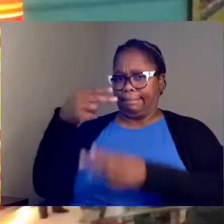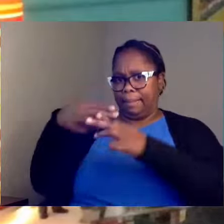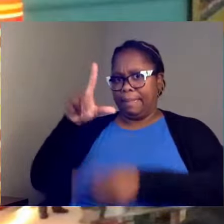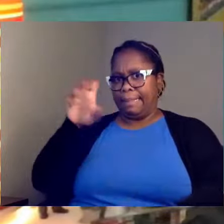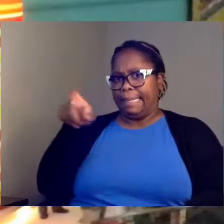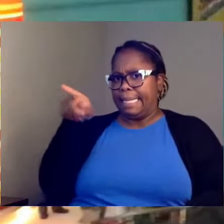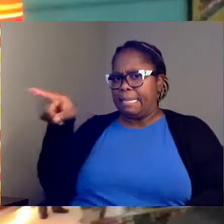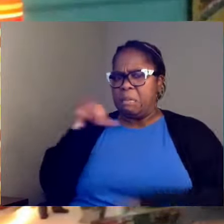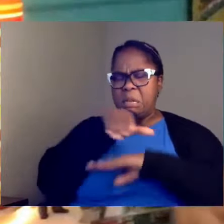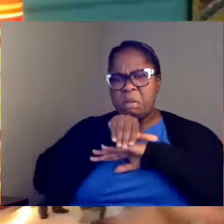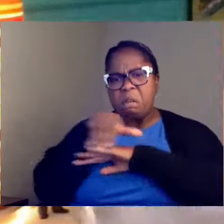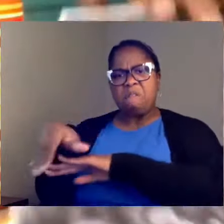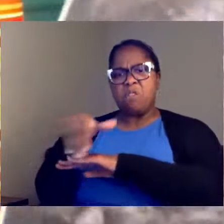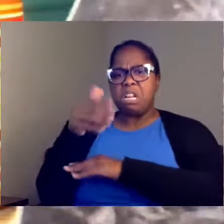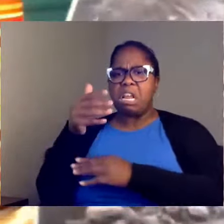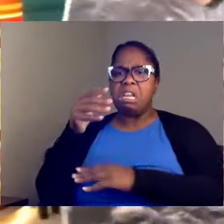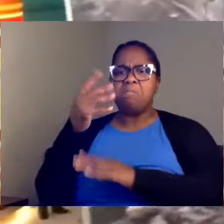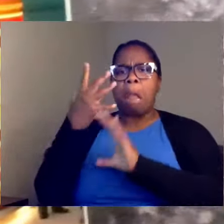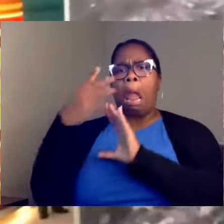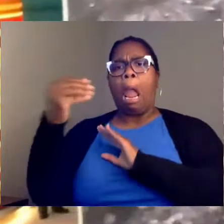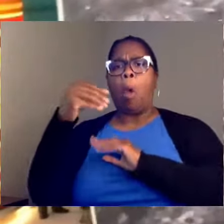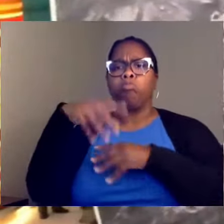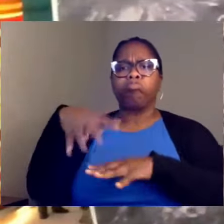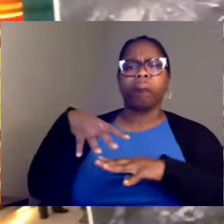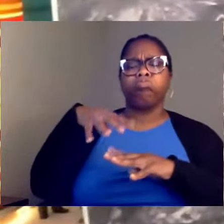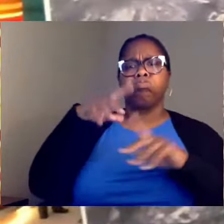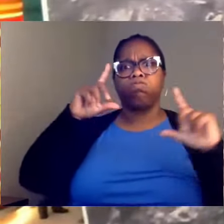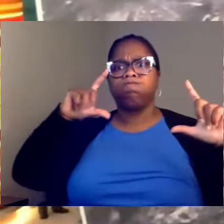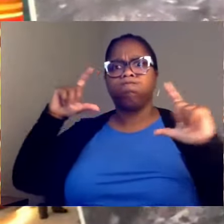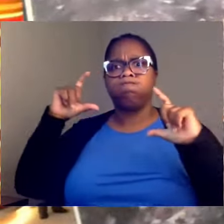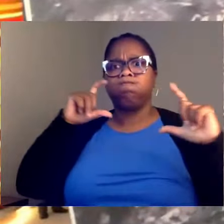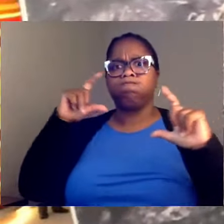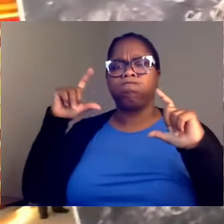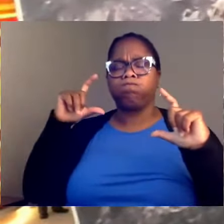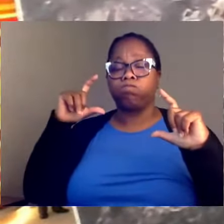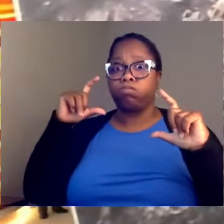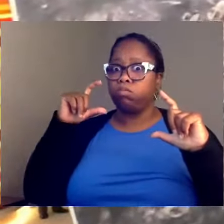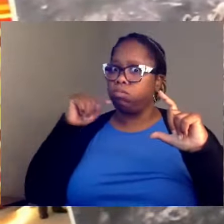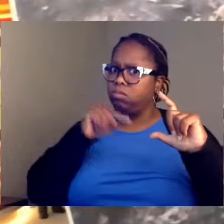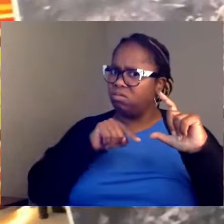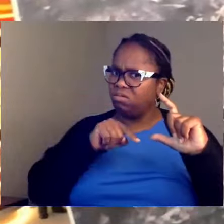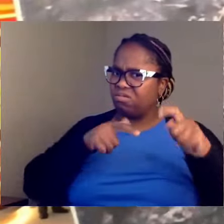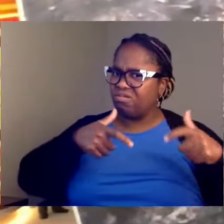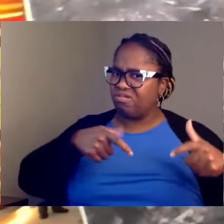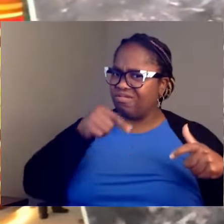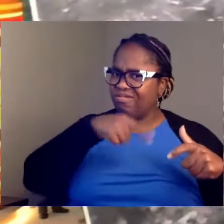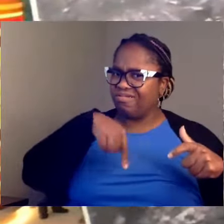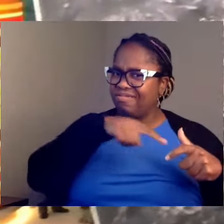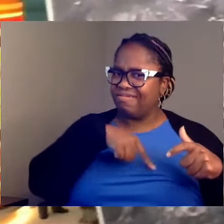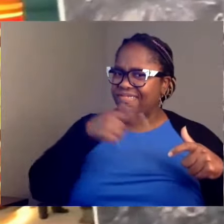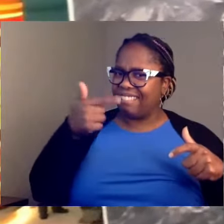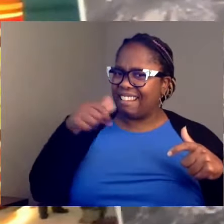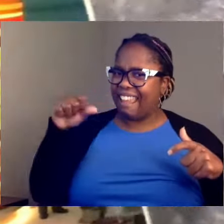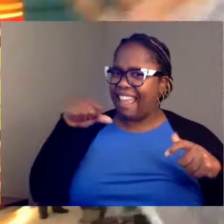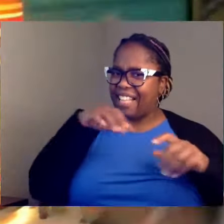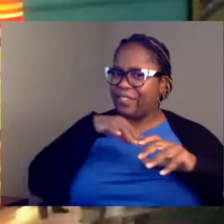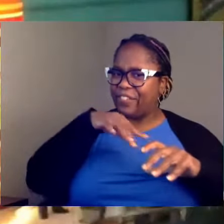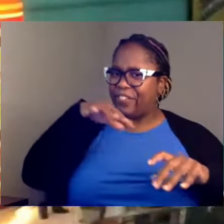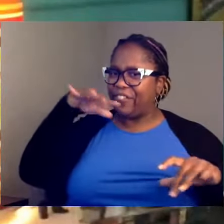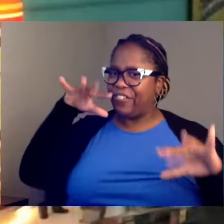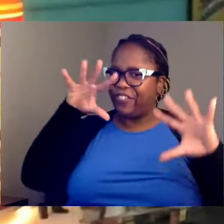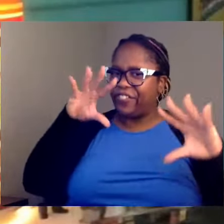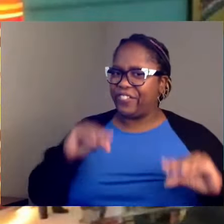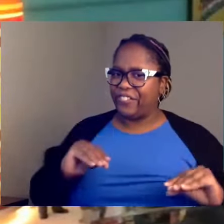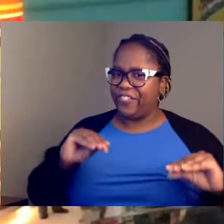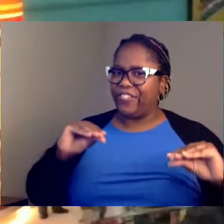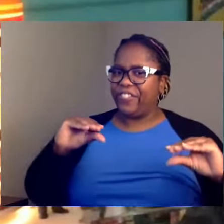this tells us, the health impacts that we're not actually talking about, of indiscriminate use of gas munitions, the lingering